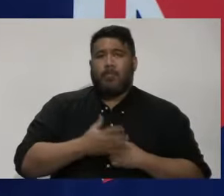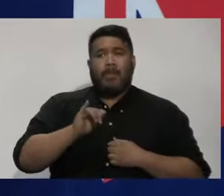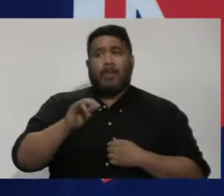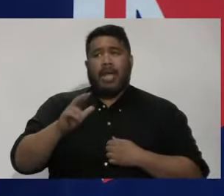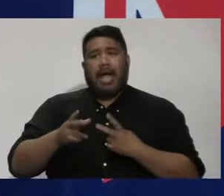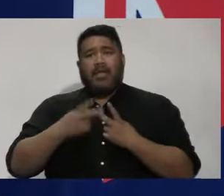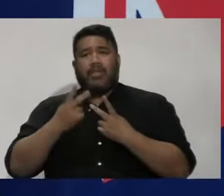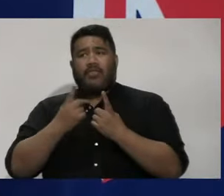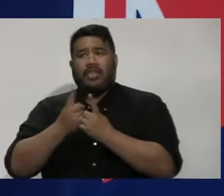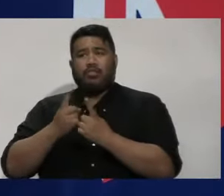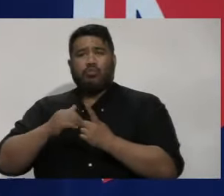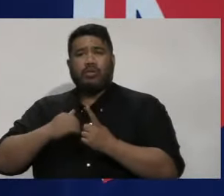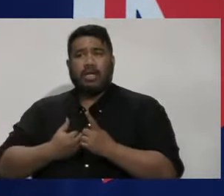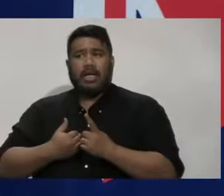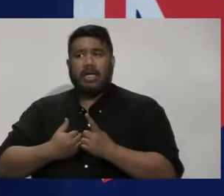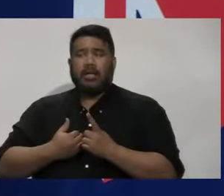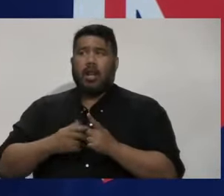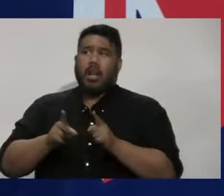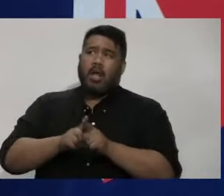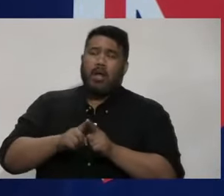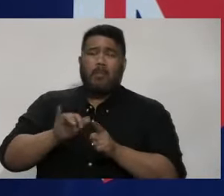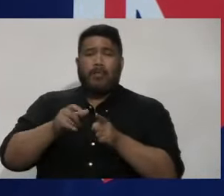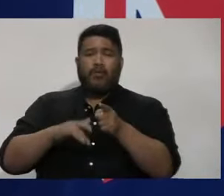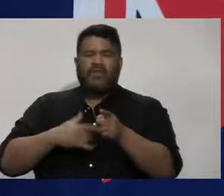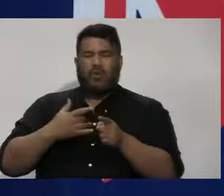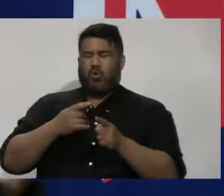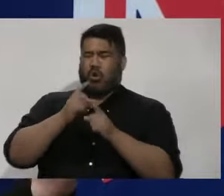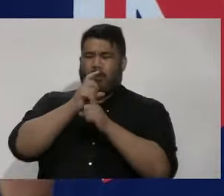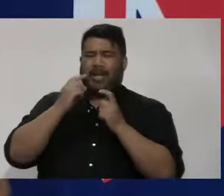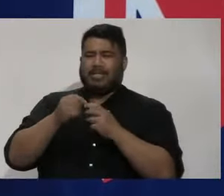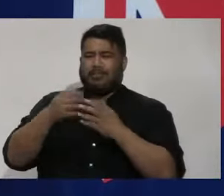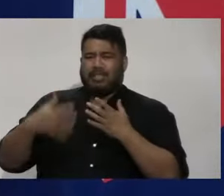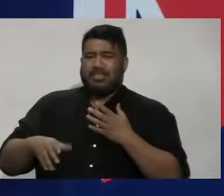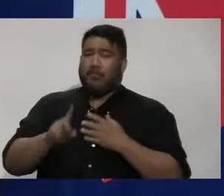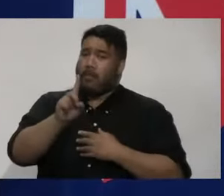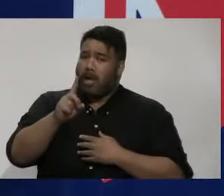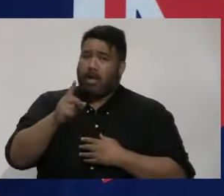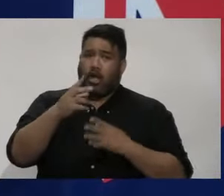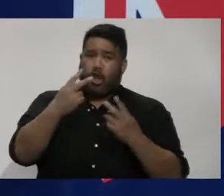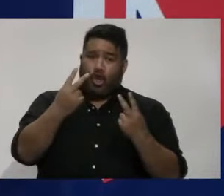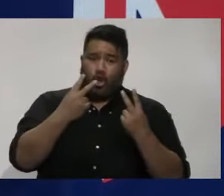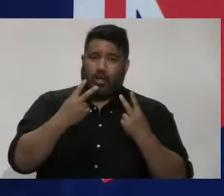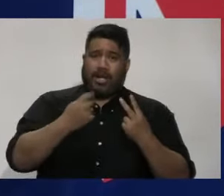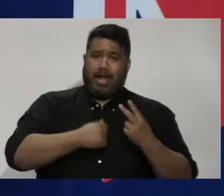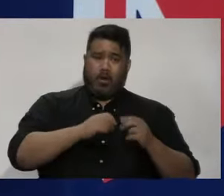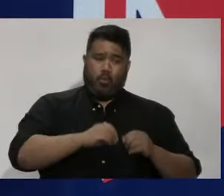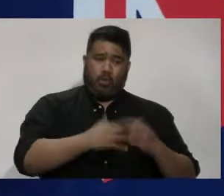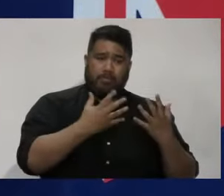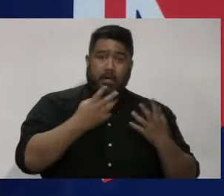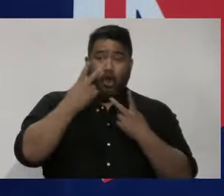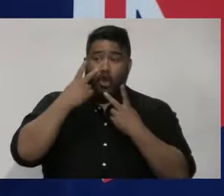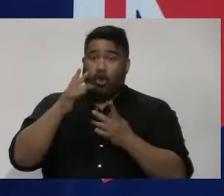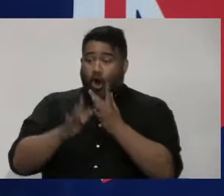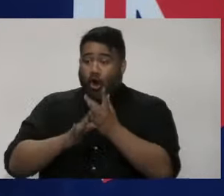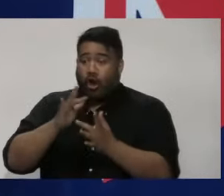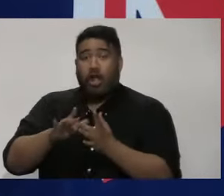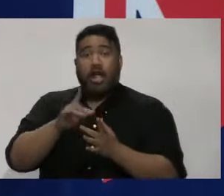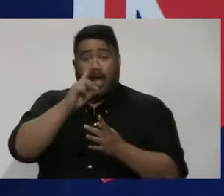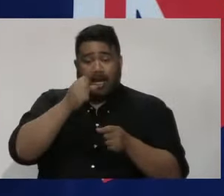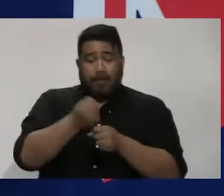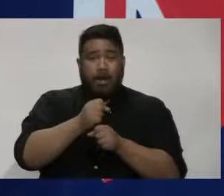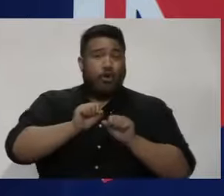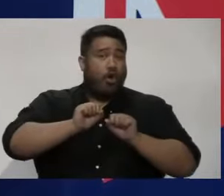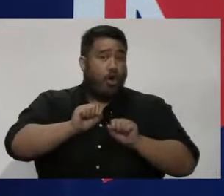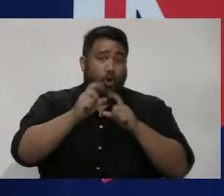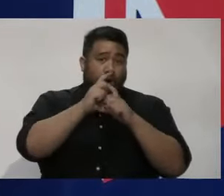specific face mask, but there's lots of advice available online and through the All of Government group around how you can fashion at home